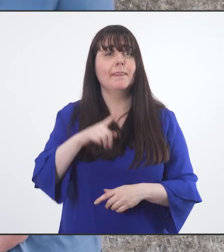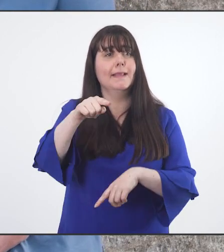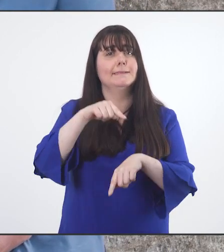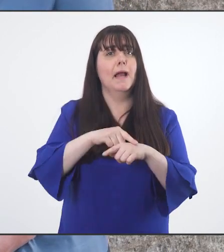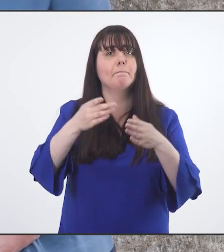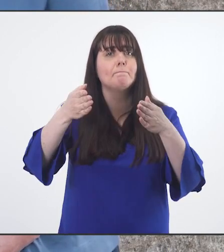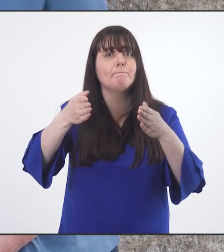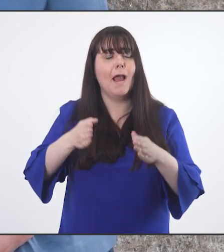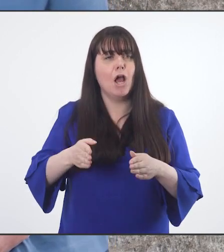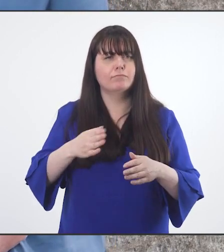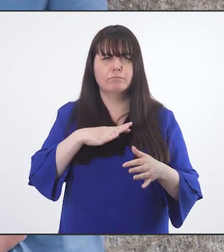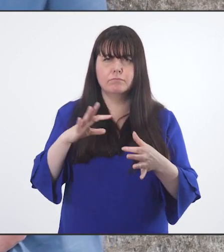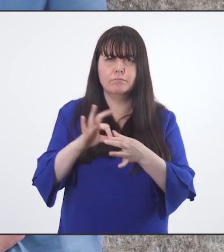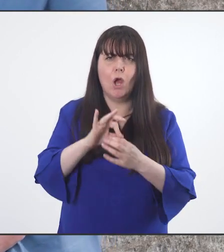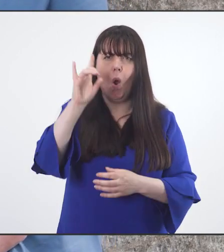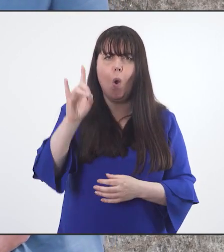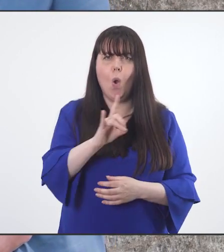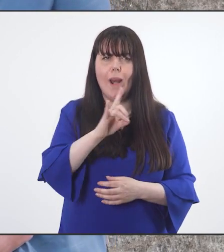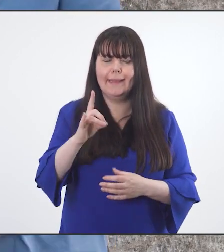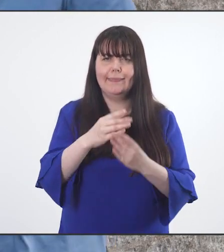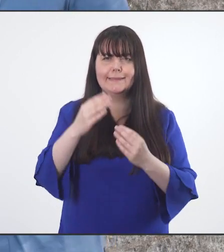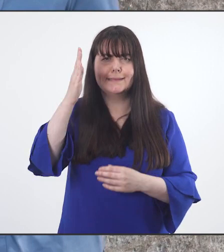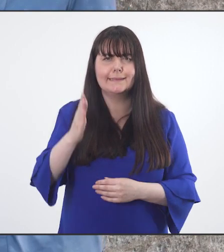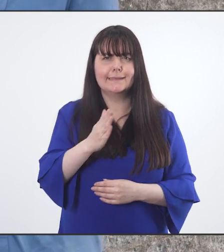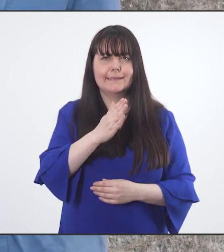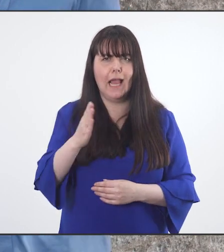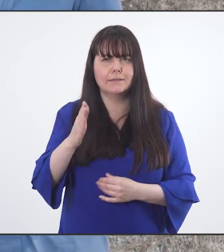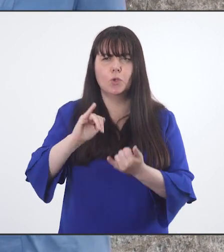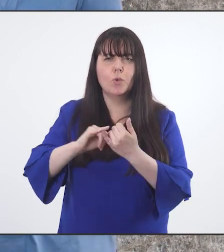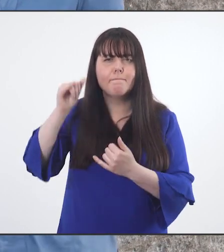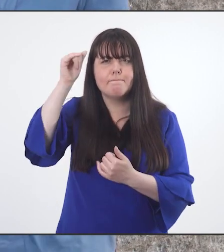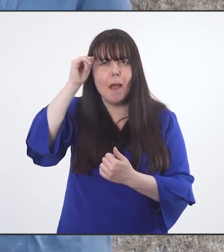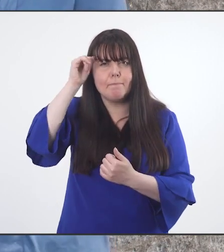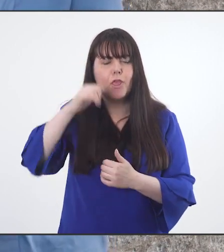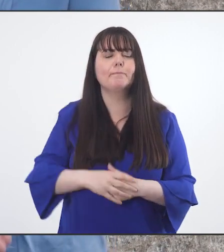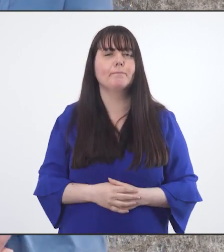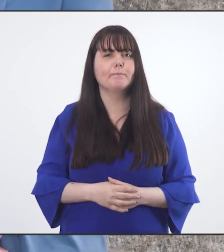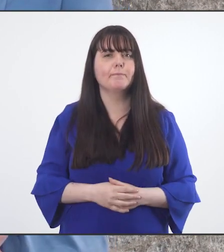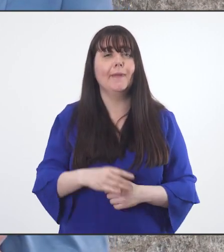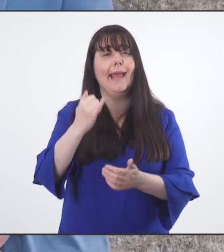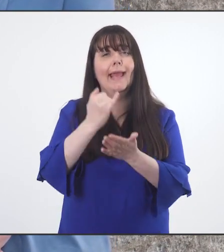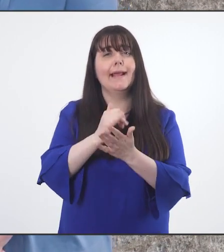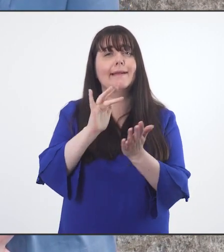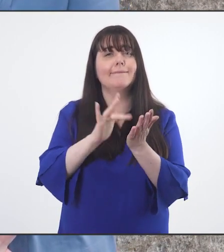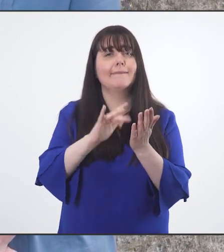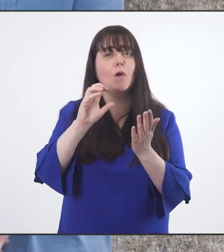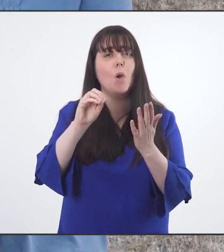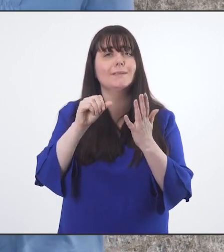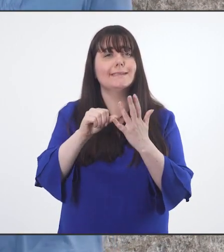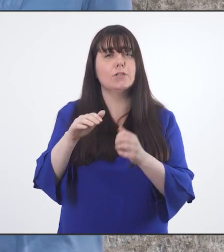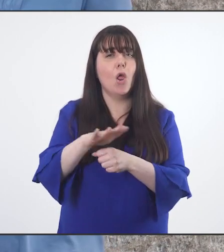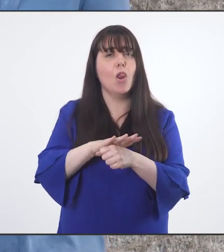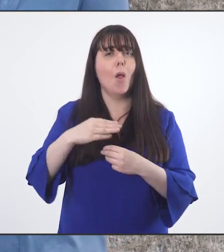worship, or perhaps also to accommodate burial, because at this time burial close to the relics of a saint would have